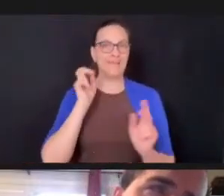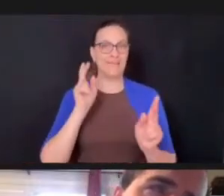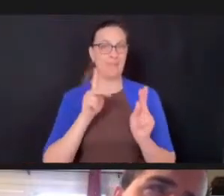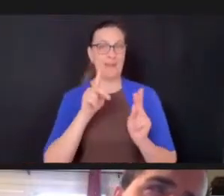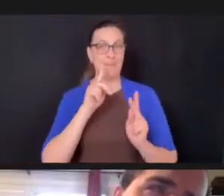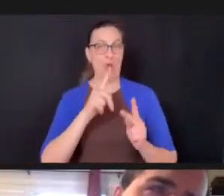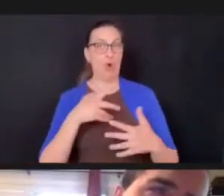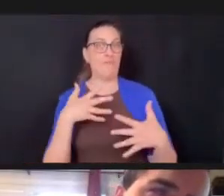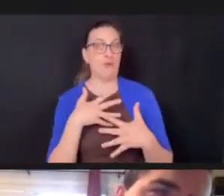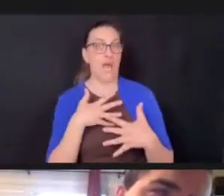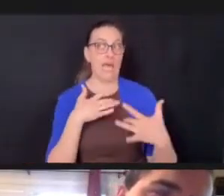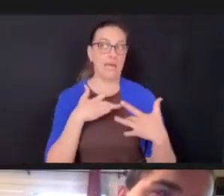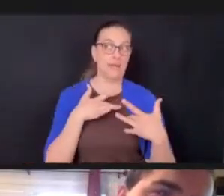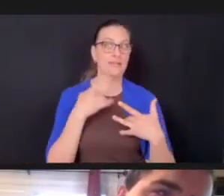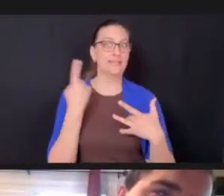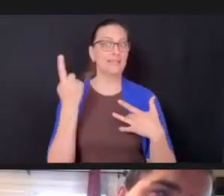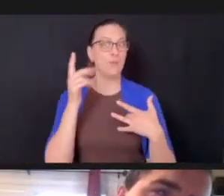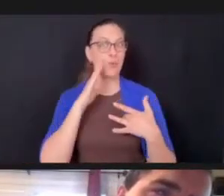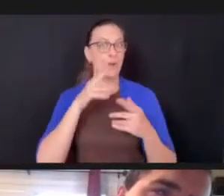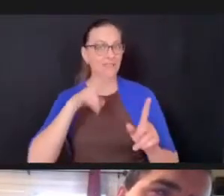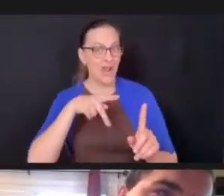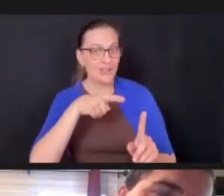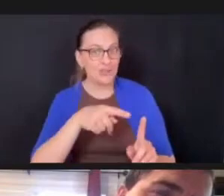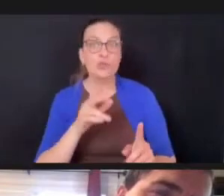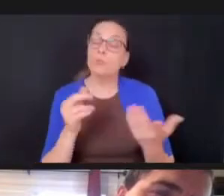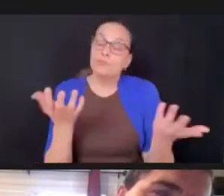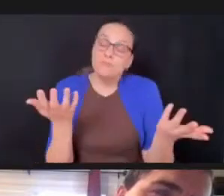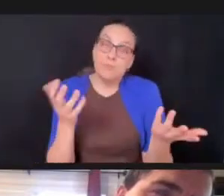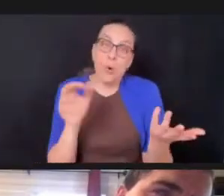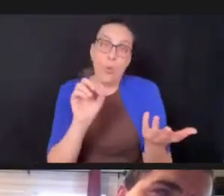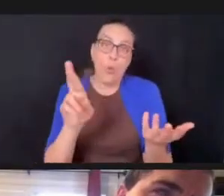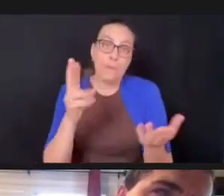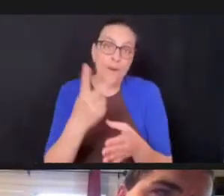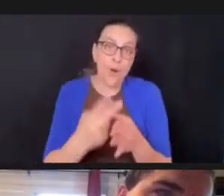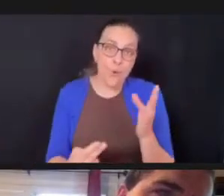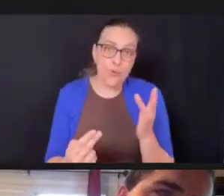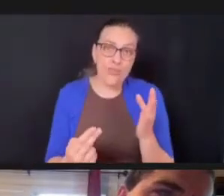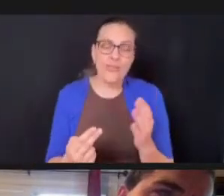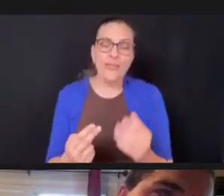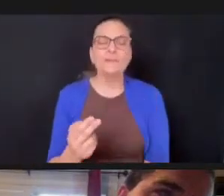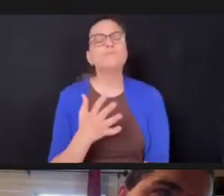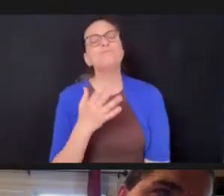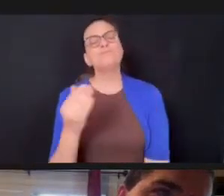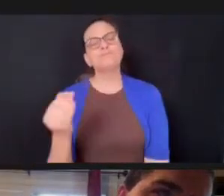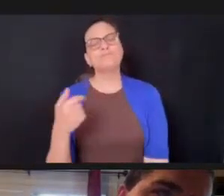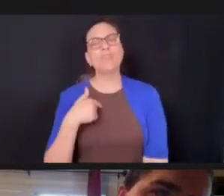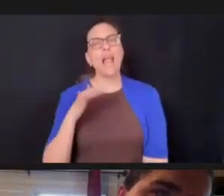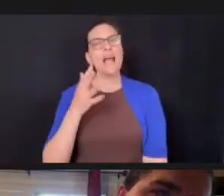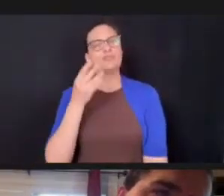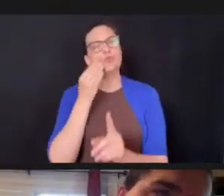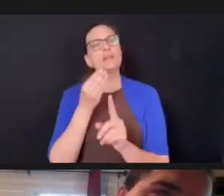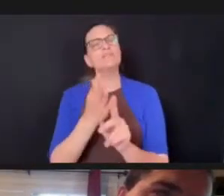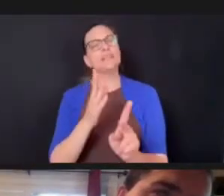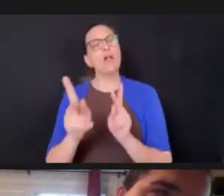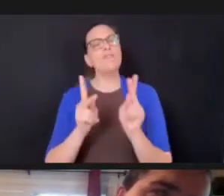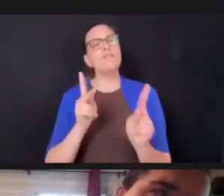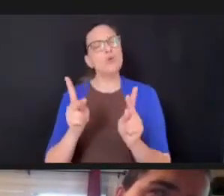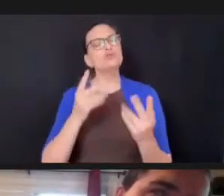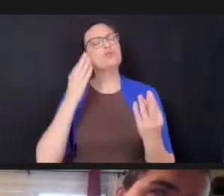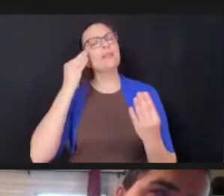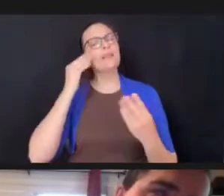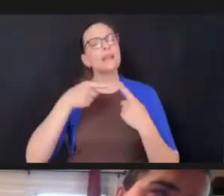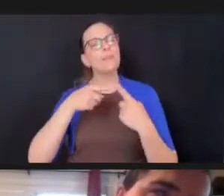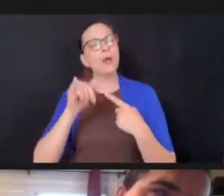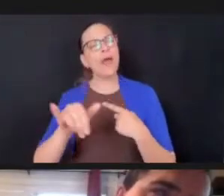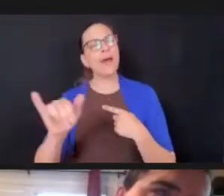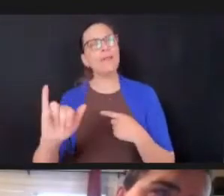you, or both. And I sort of tell folks to think about it like, you know,